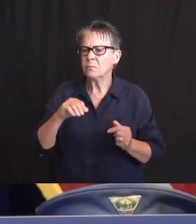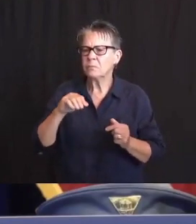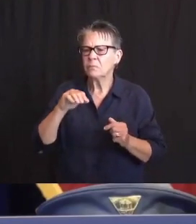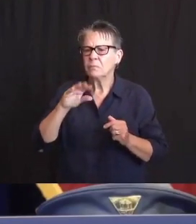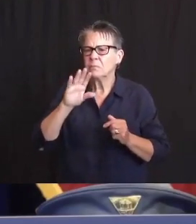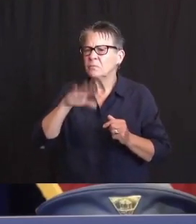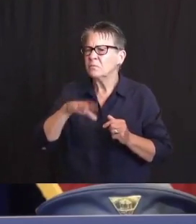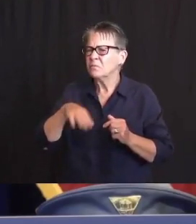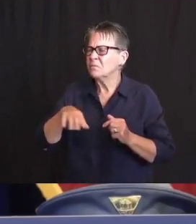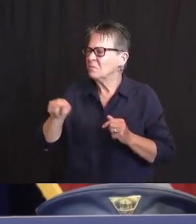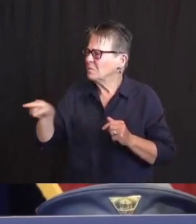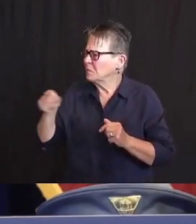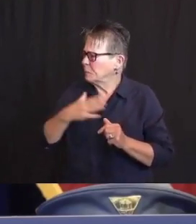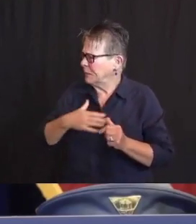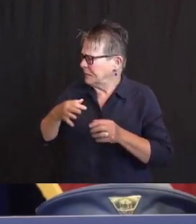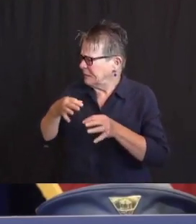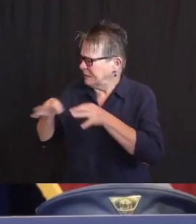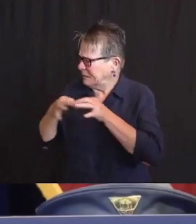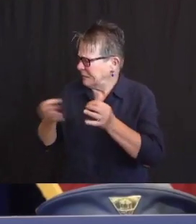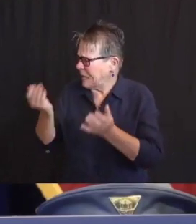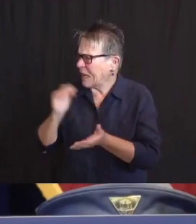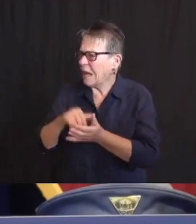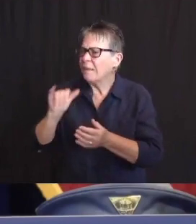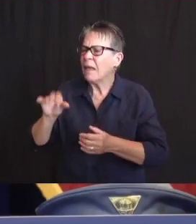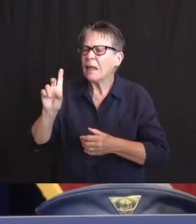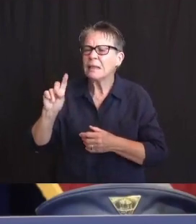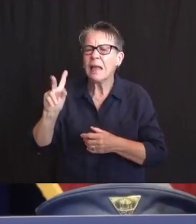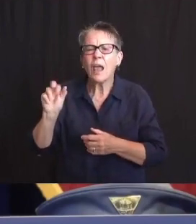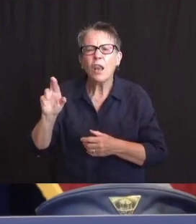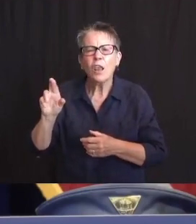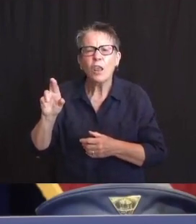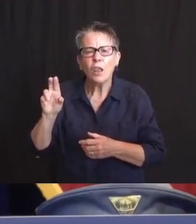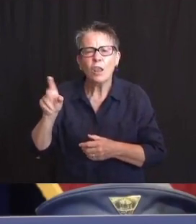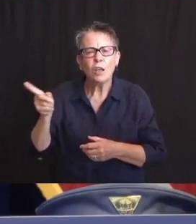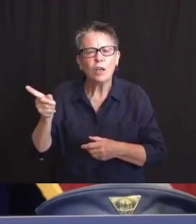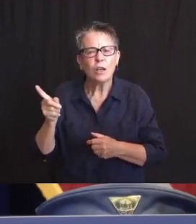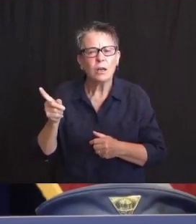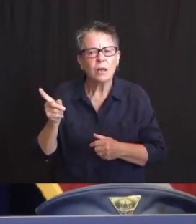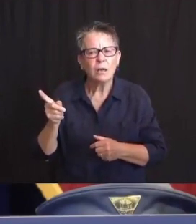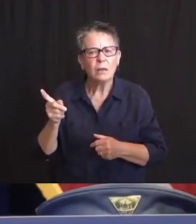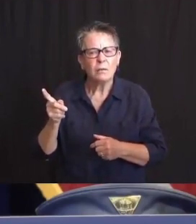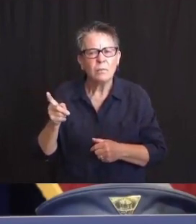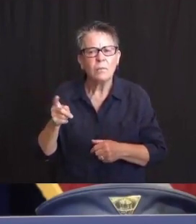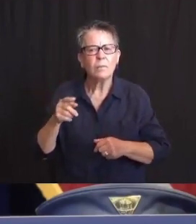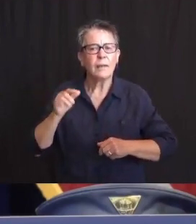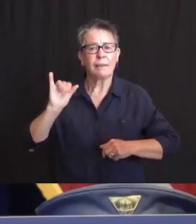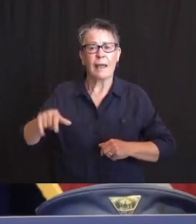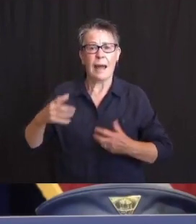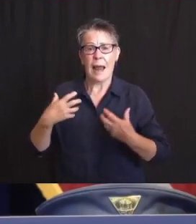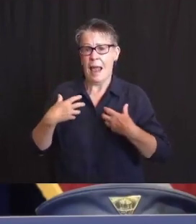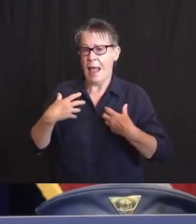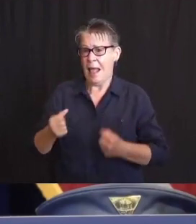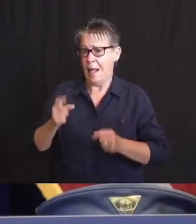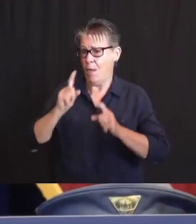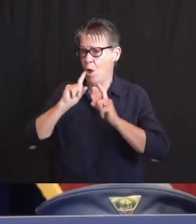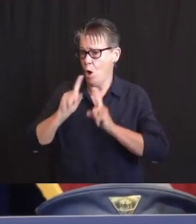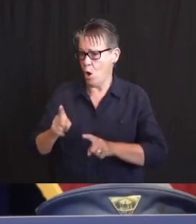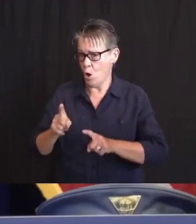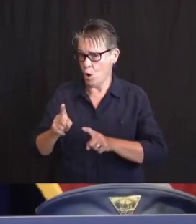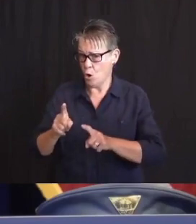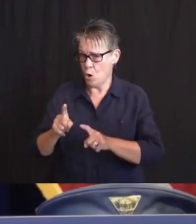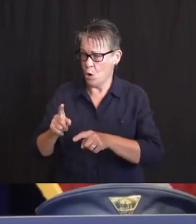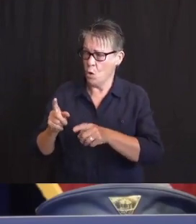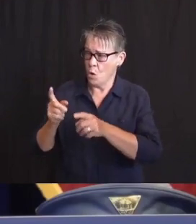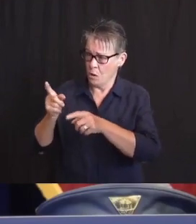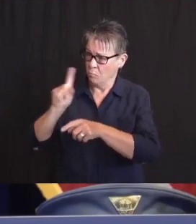of Commissioner Persicelli. It's a health order that orders them to close. Again, it was 4 violations over the past few